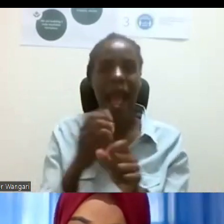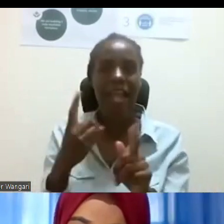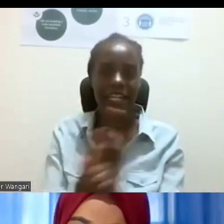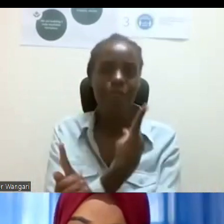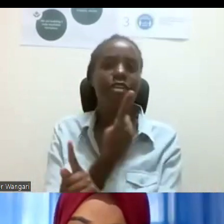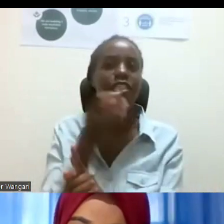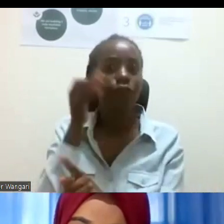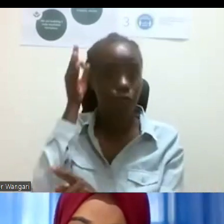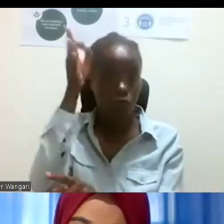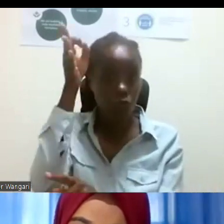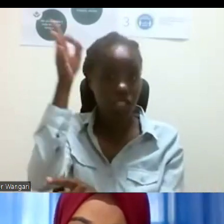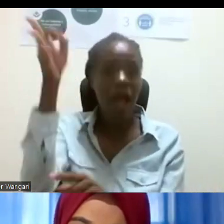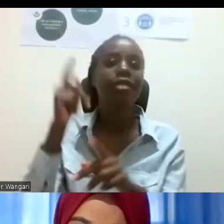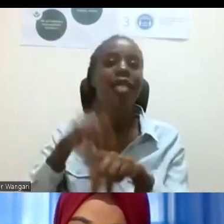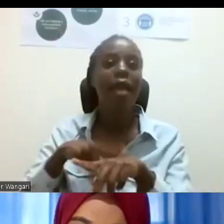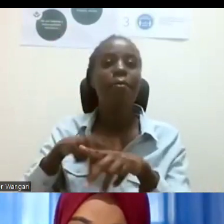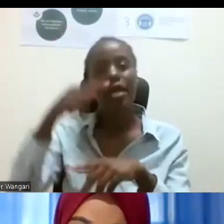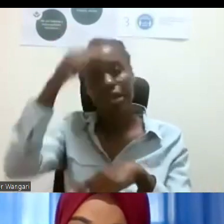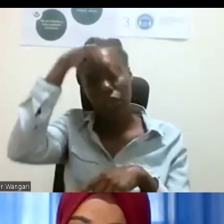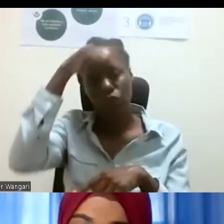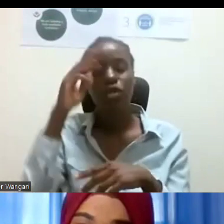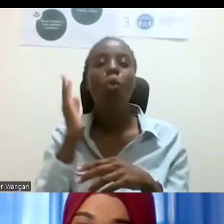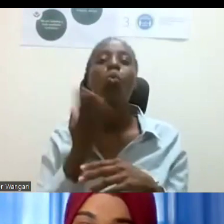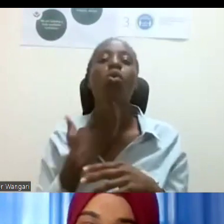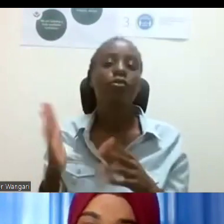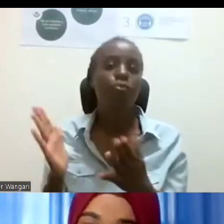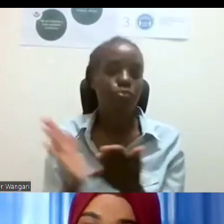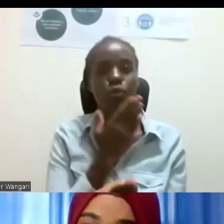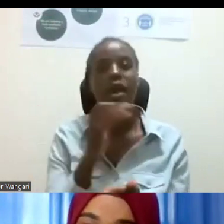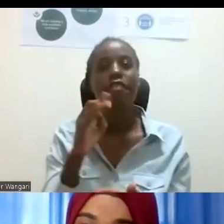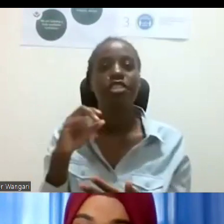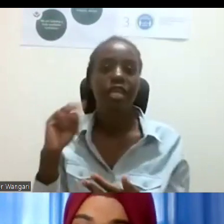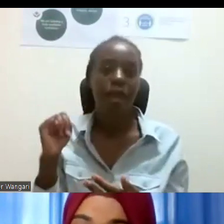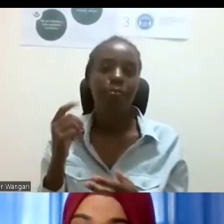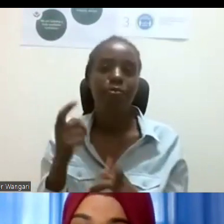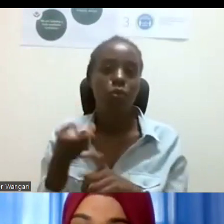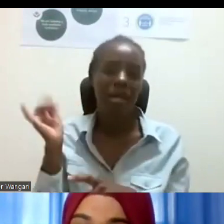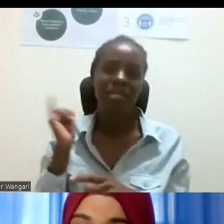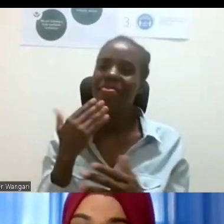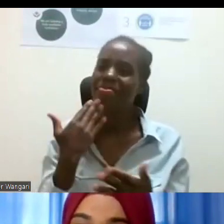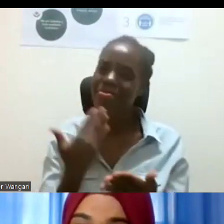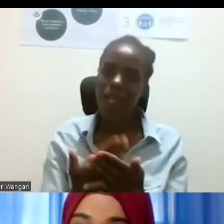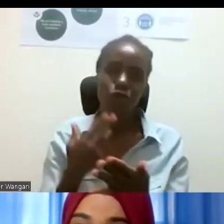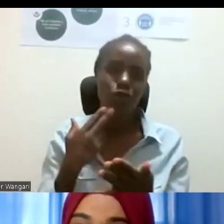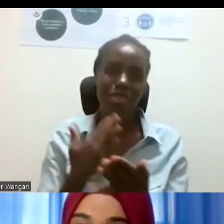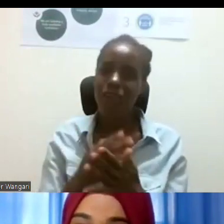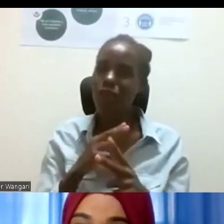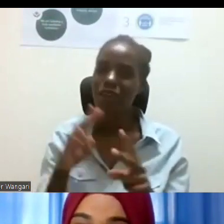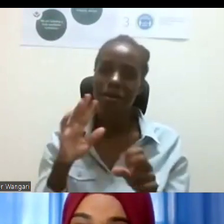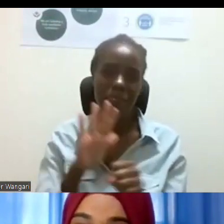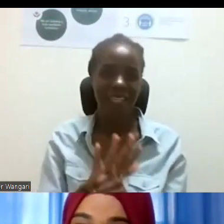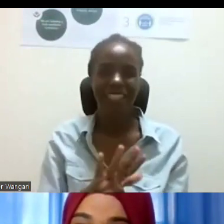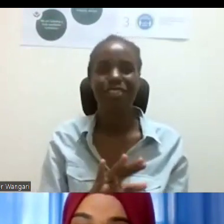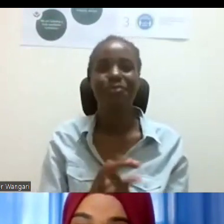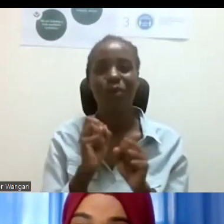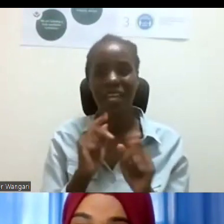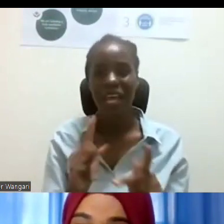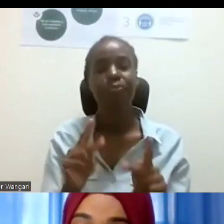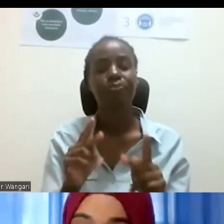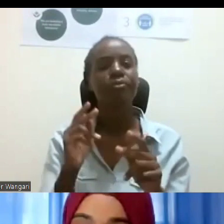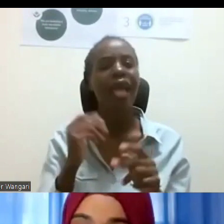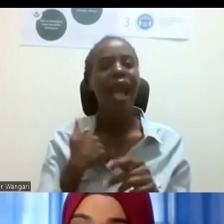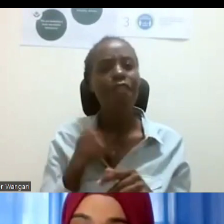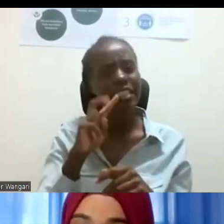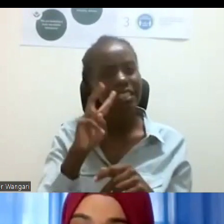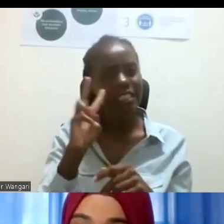of the past. Yes. Thank you. Thank you very, very much. So my second follow-up question to